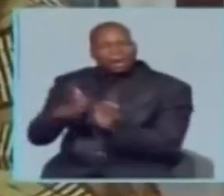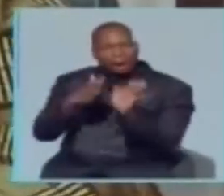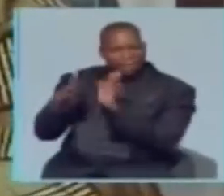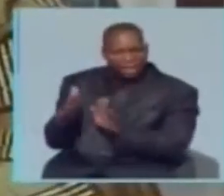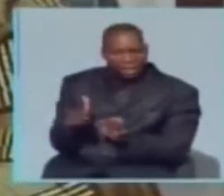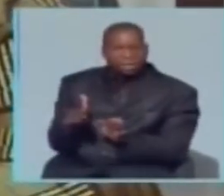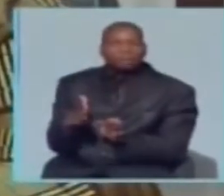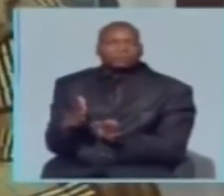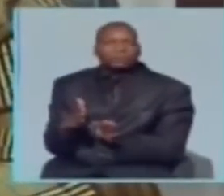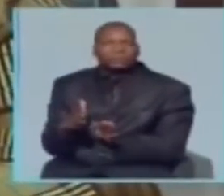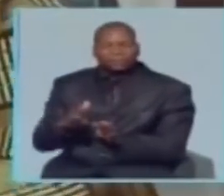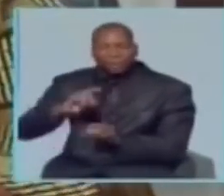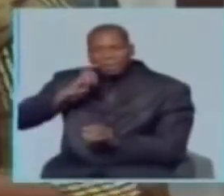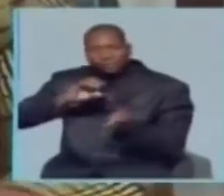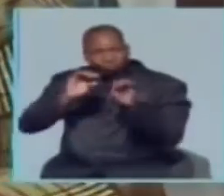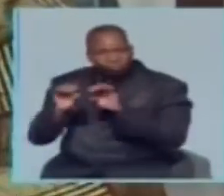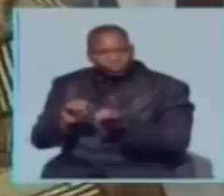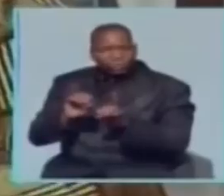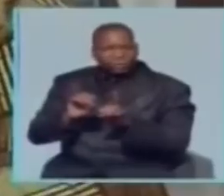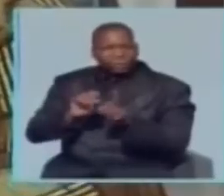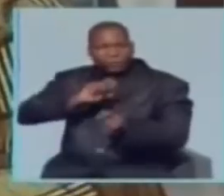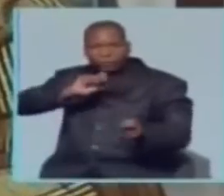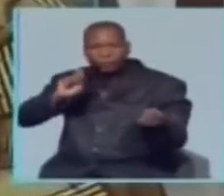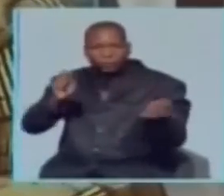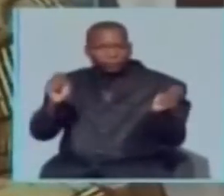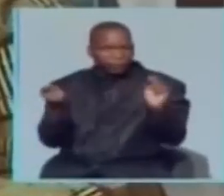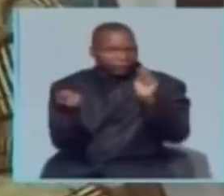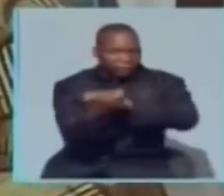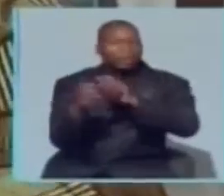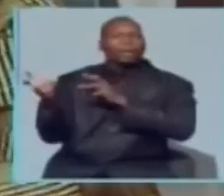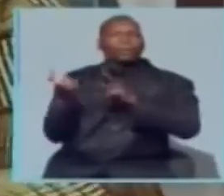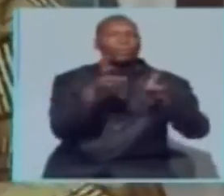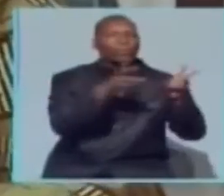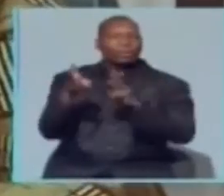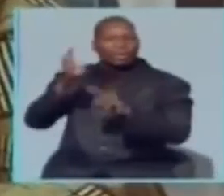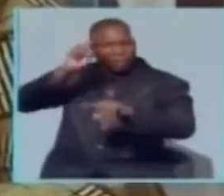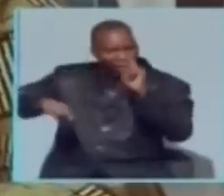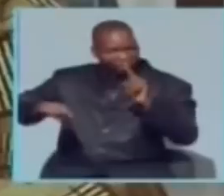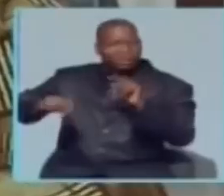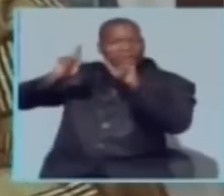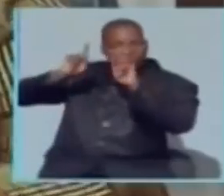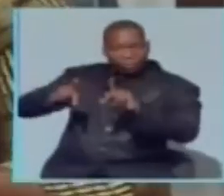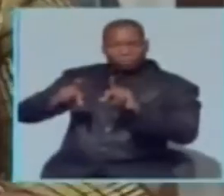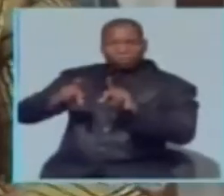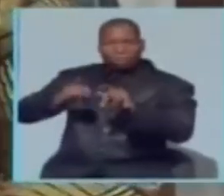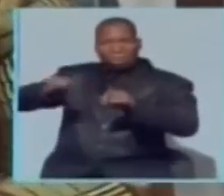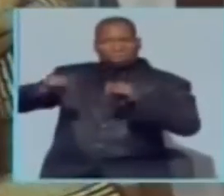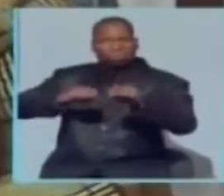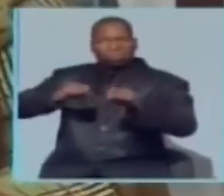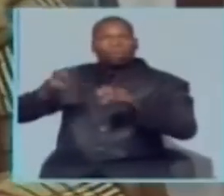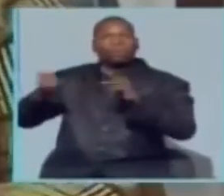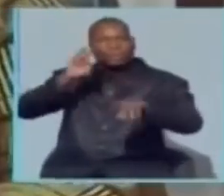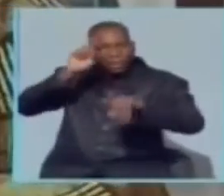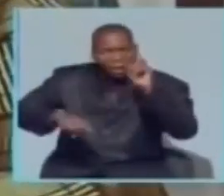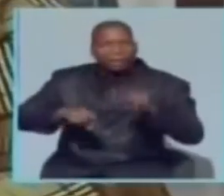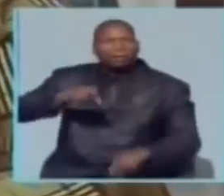do. We can't change the weather pattern. Nobody has control over it, not the PF government,